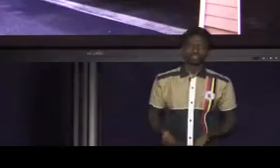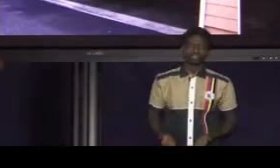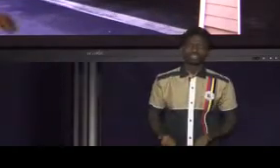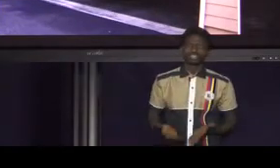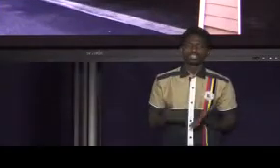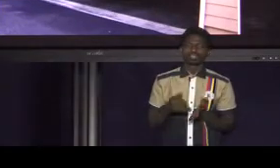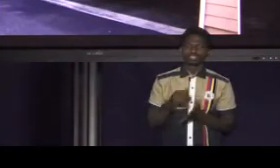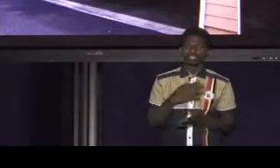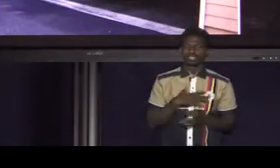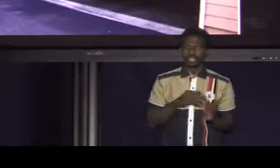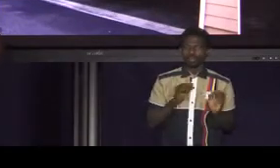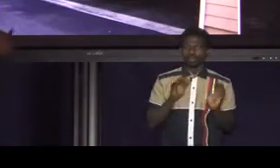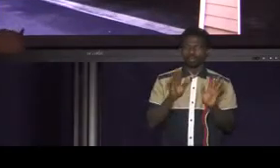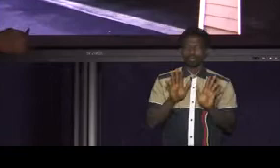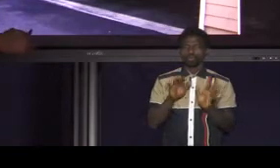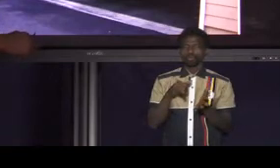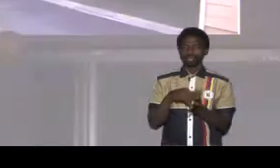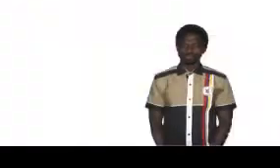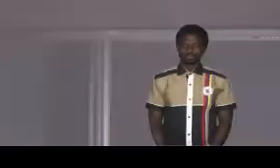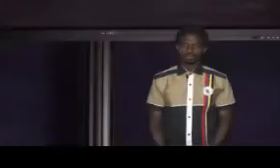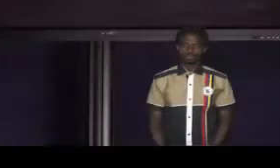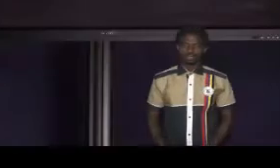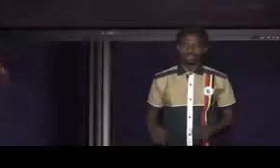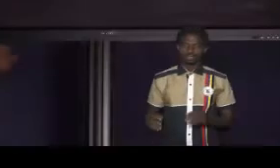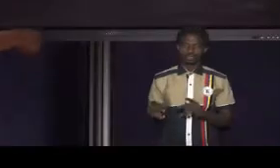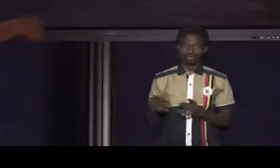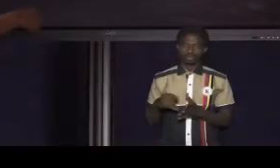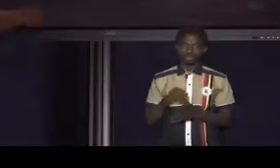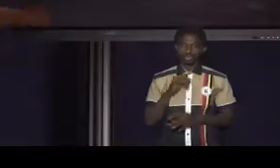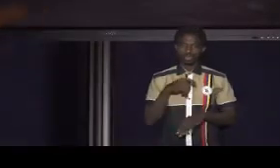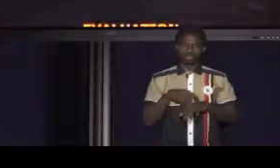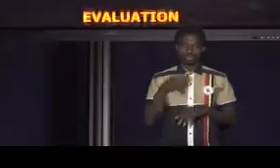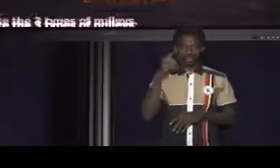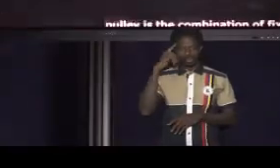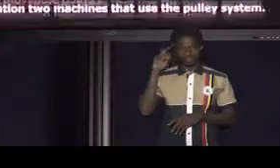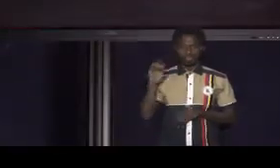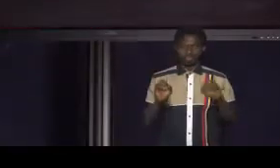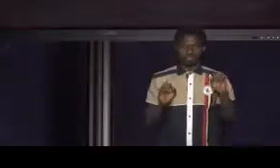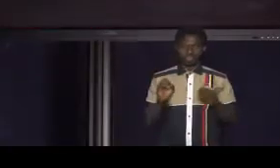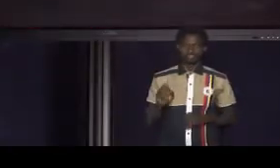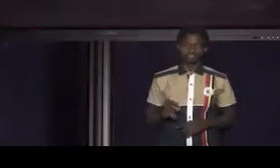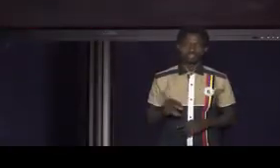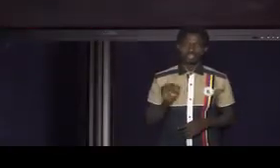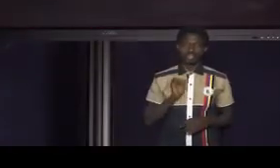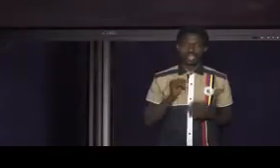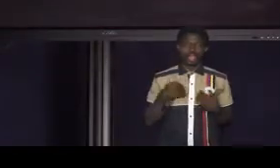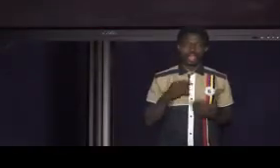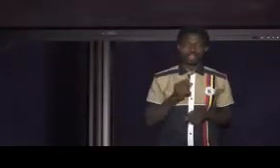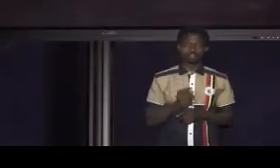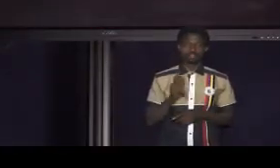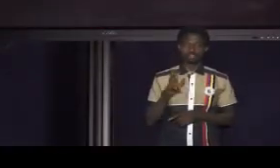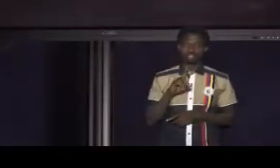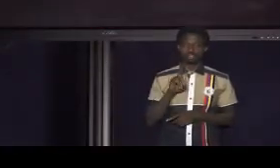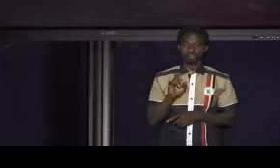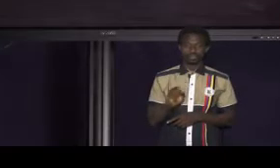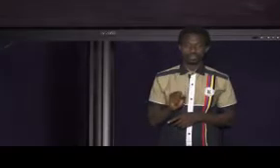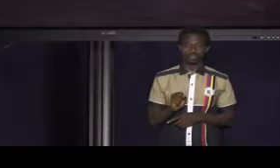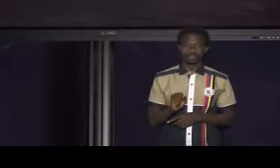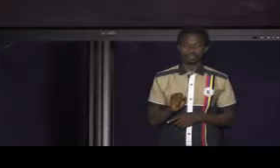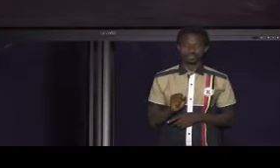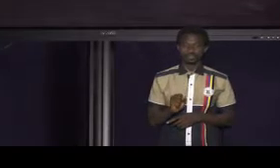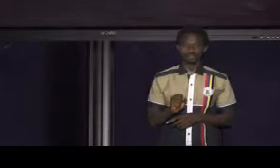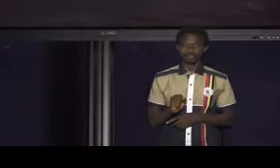pull it down again. That's another. Okay, it's time for evaluation. So I have just 3